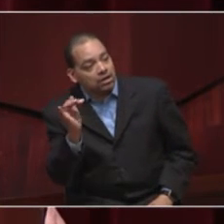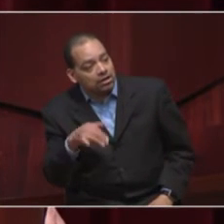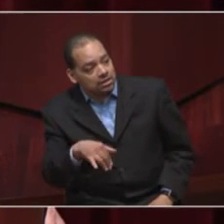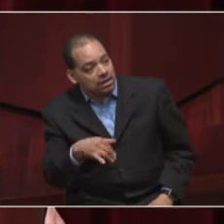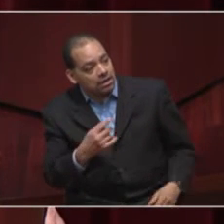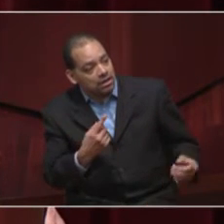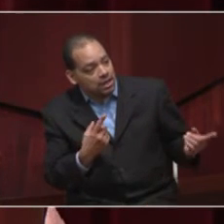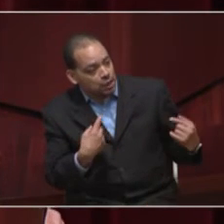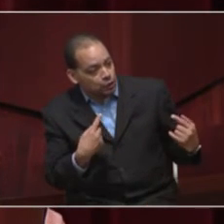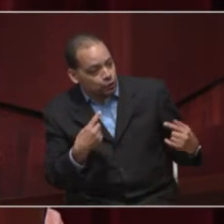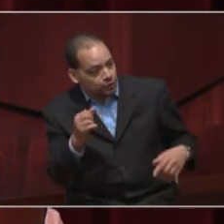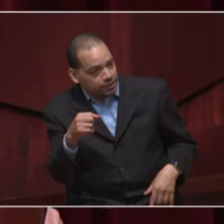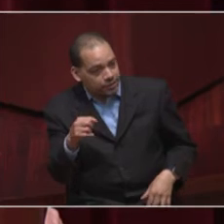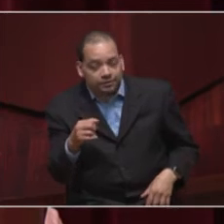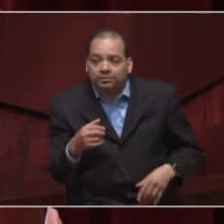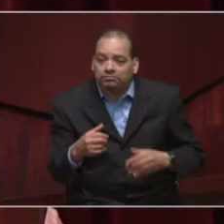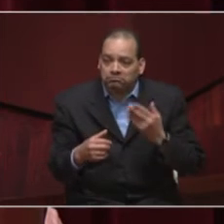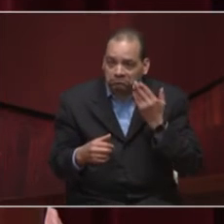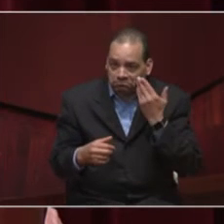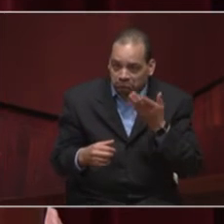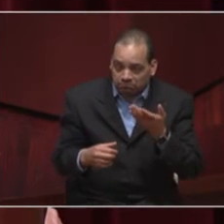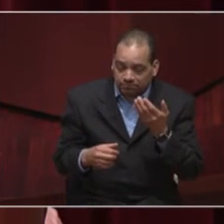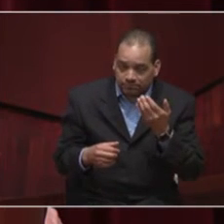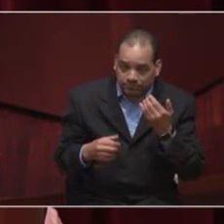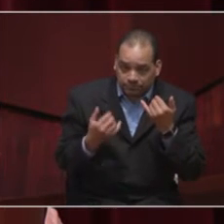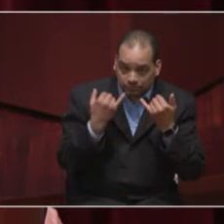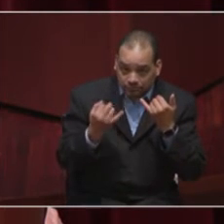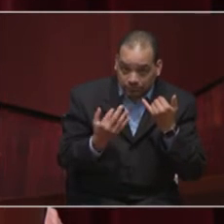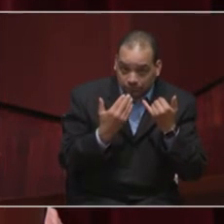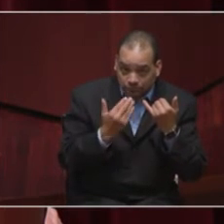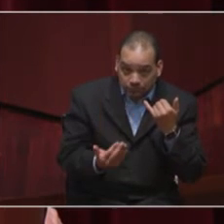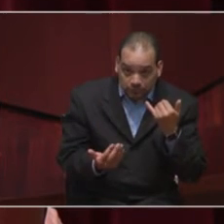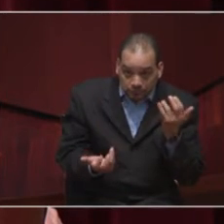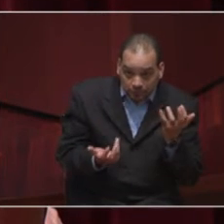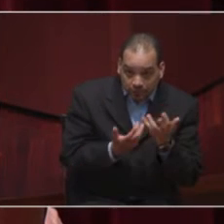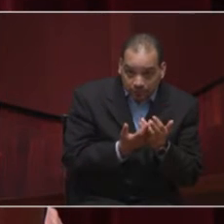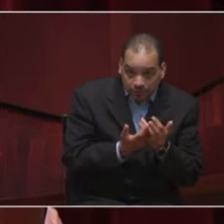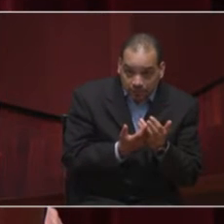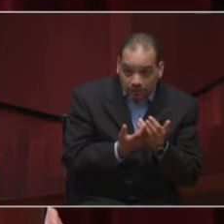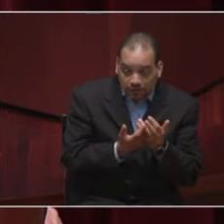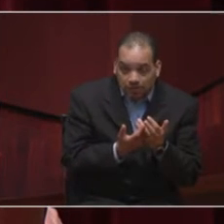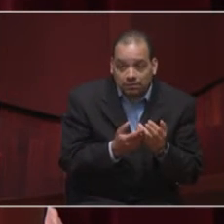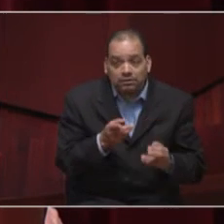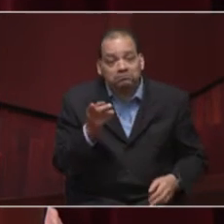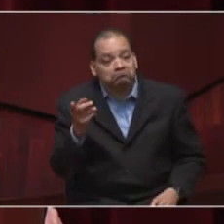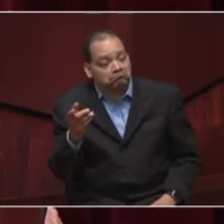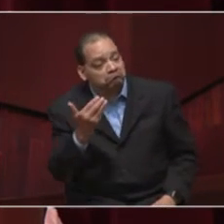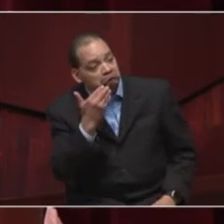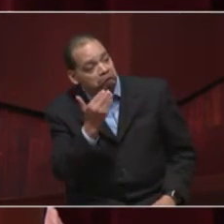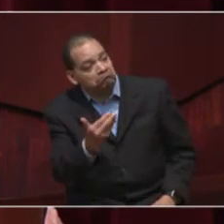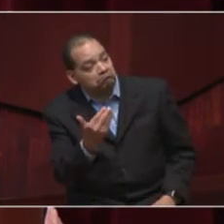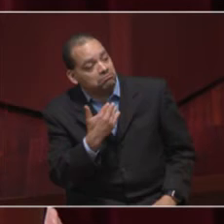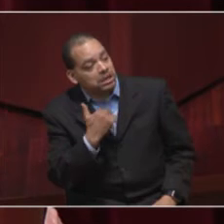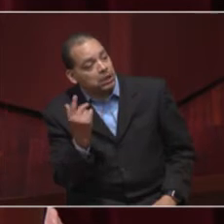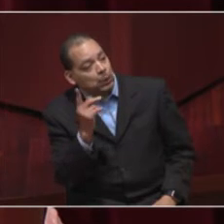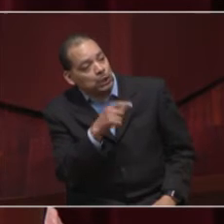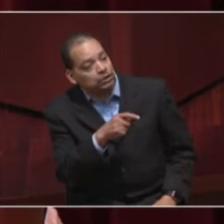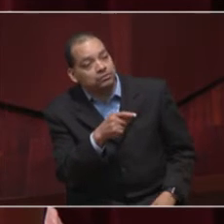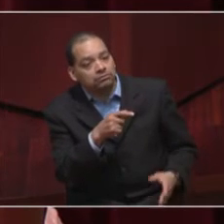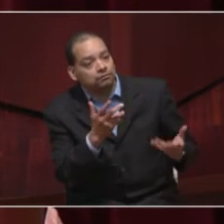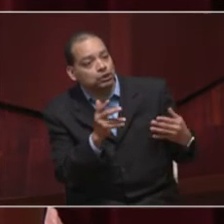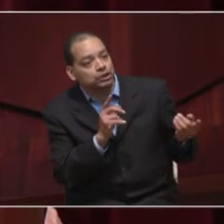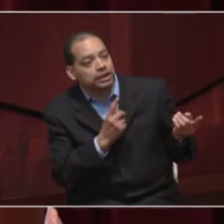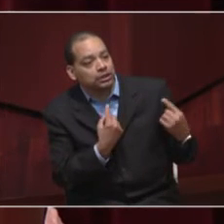about in terms of whether it really applies. That answers the question because in